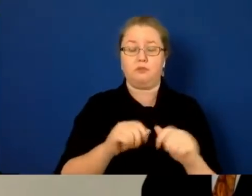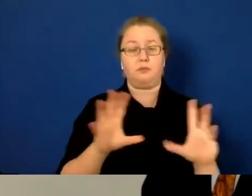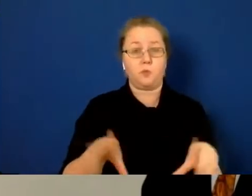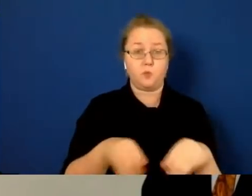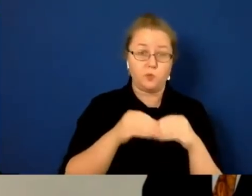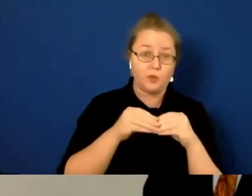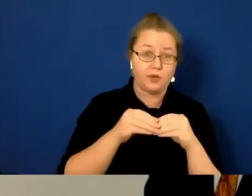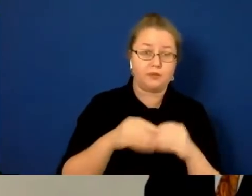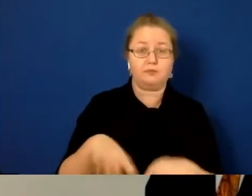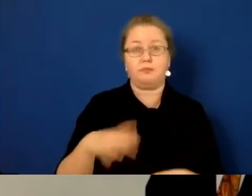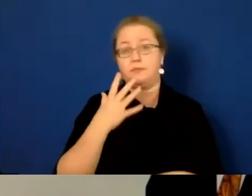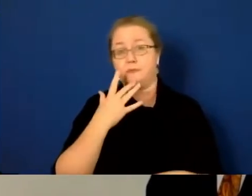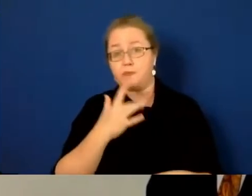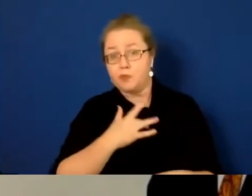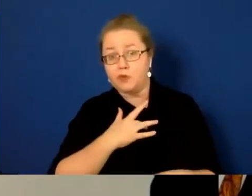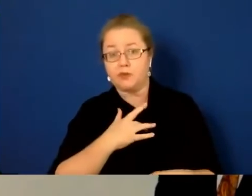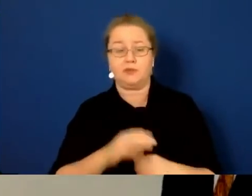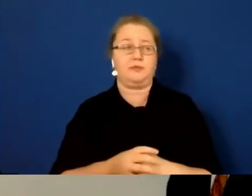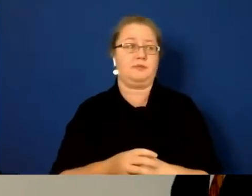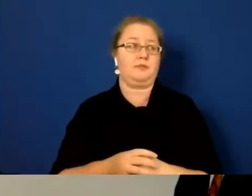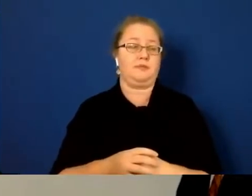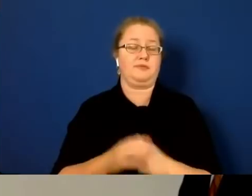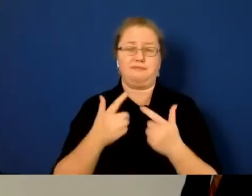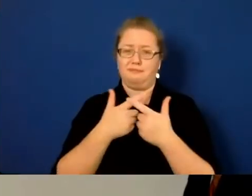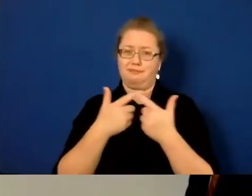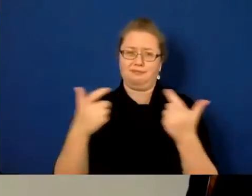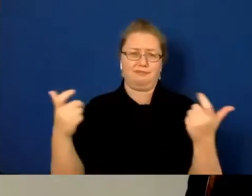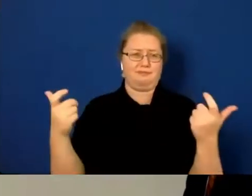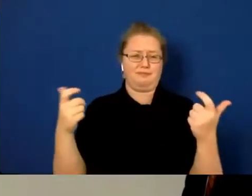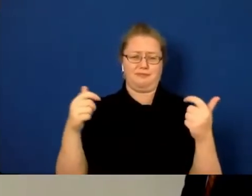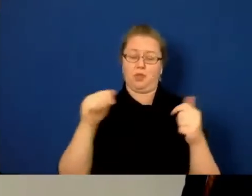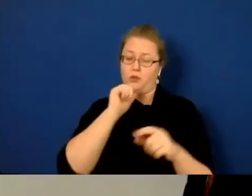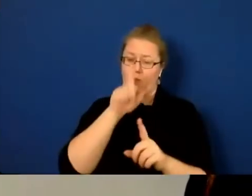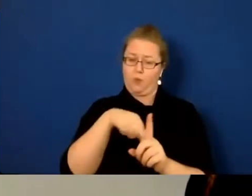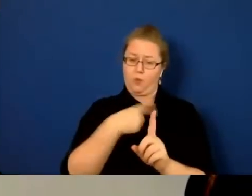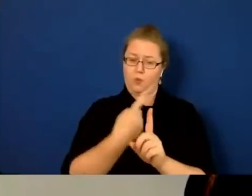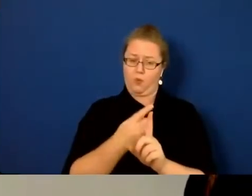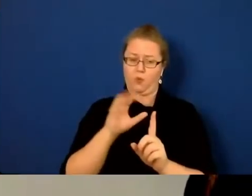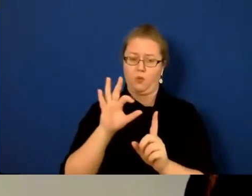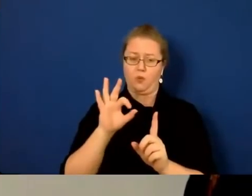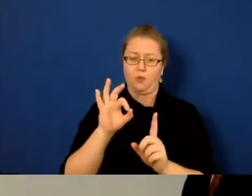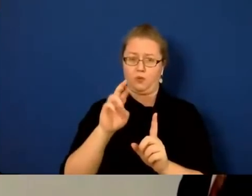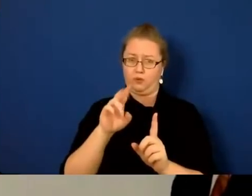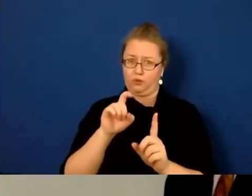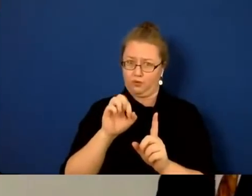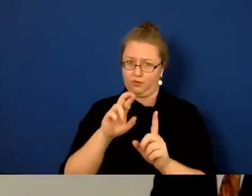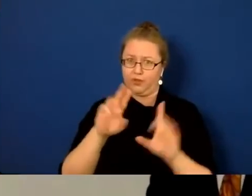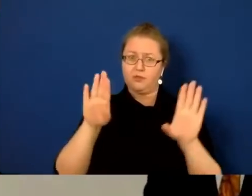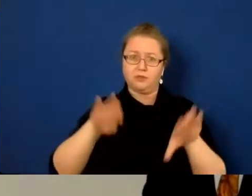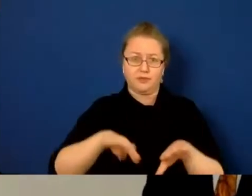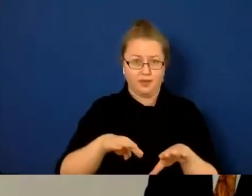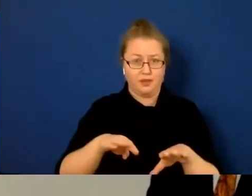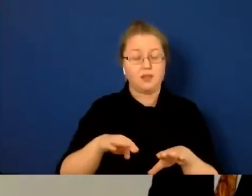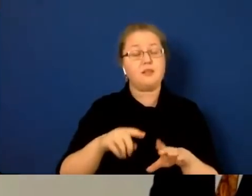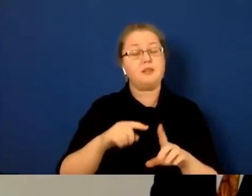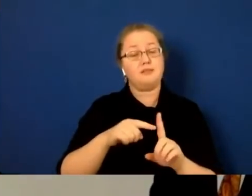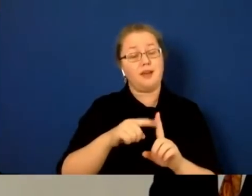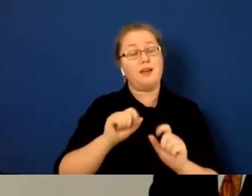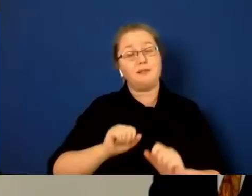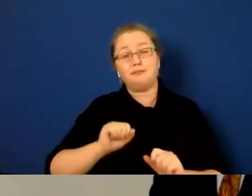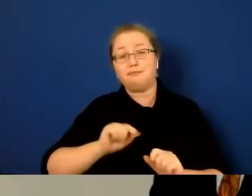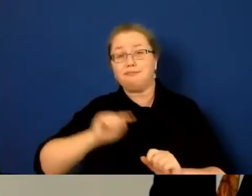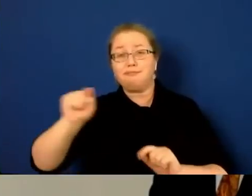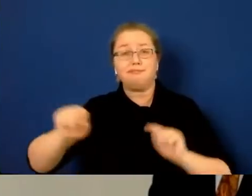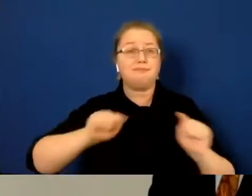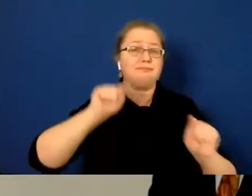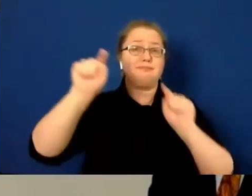with somebody who has had the disease and has brought it back, and it's spread in a limited way within their community with the people that they've had close contact